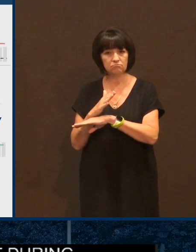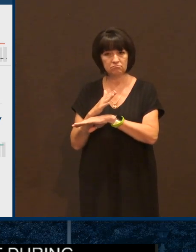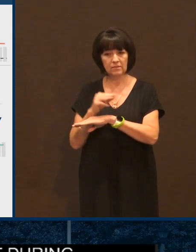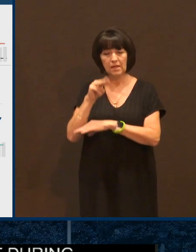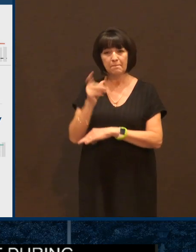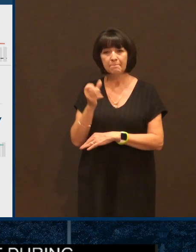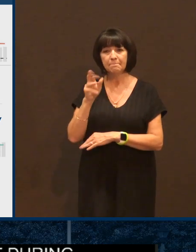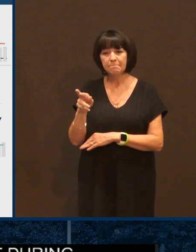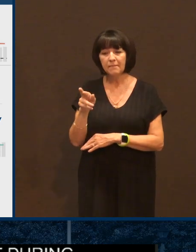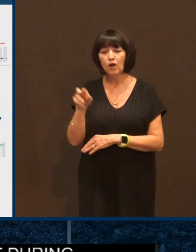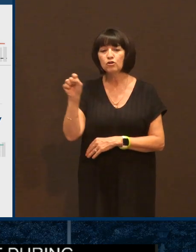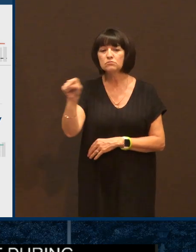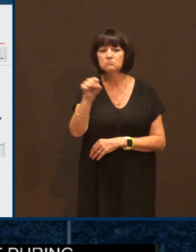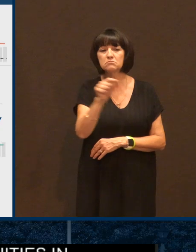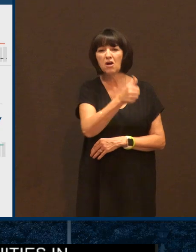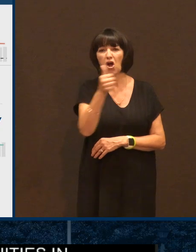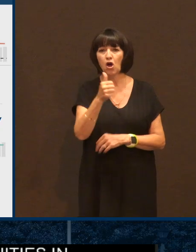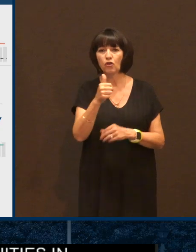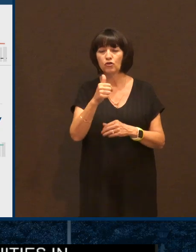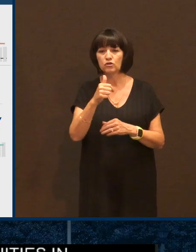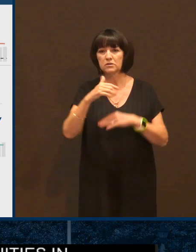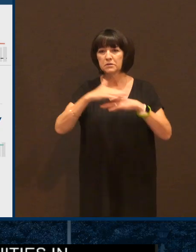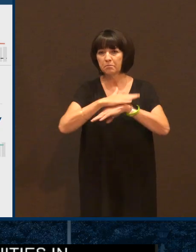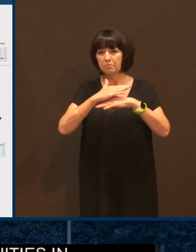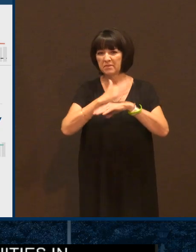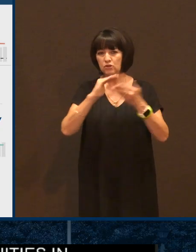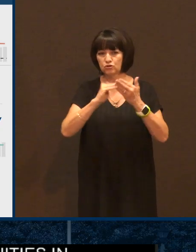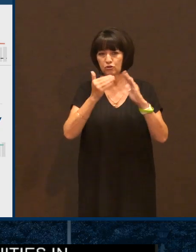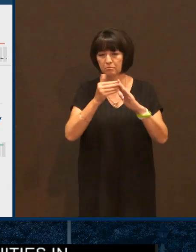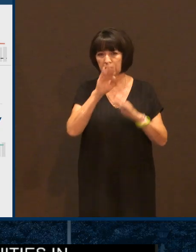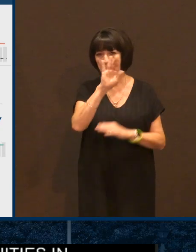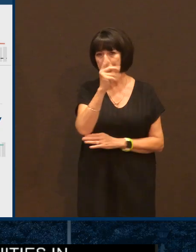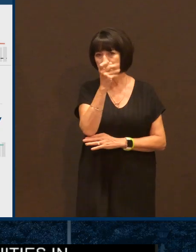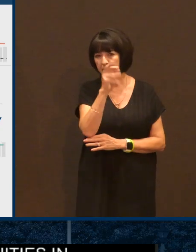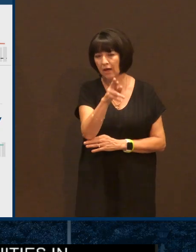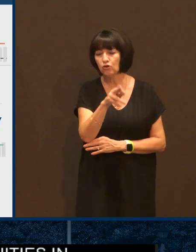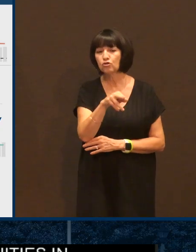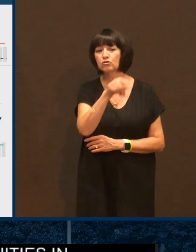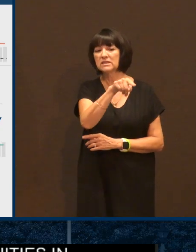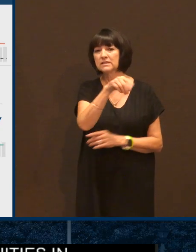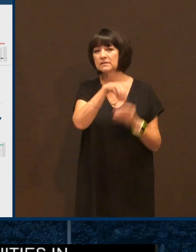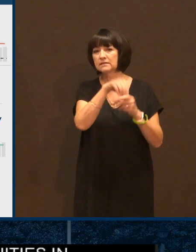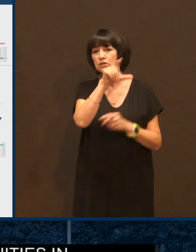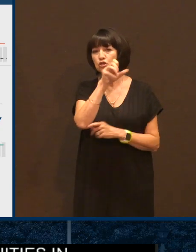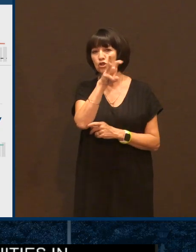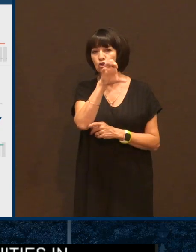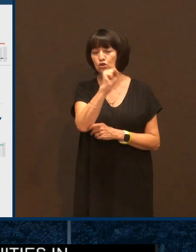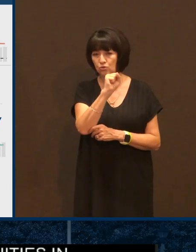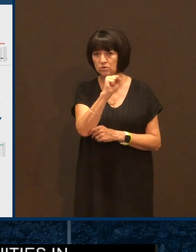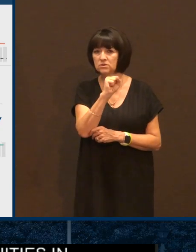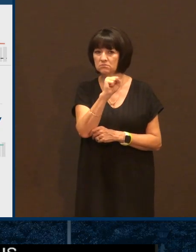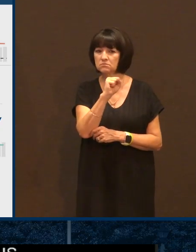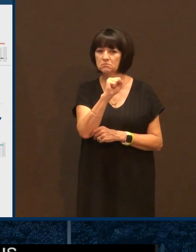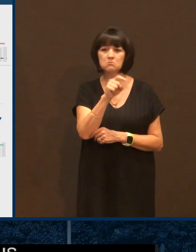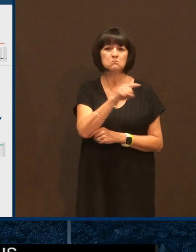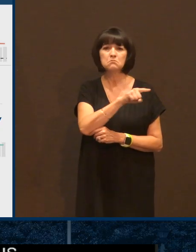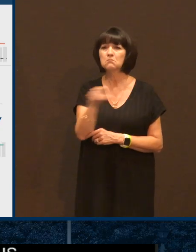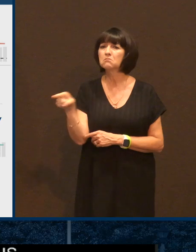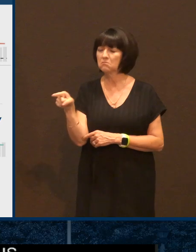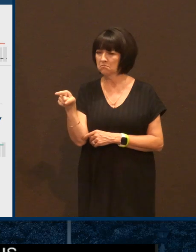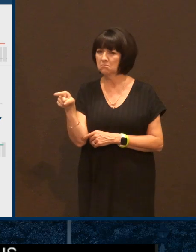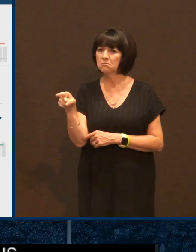mayors of the other beach communities, Mayor Becker and Lewis, just in terms of they had